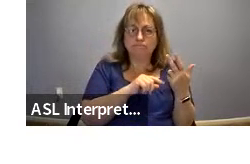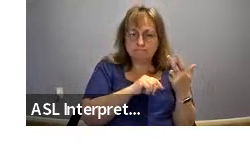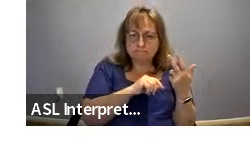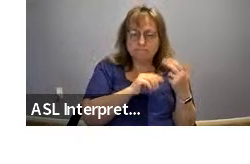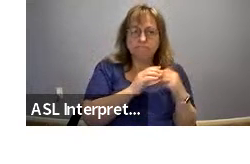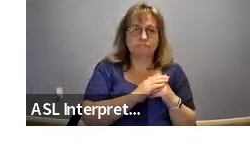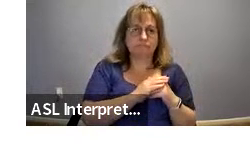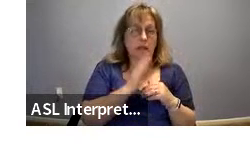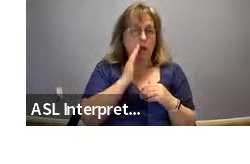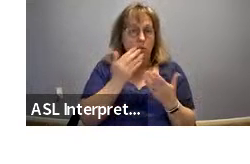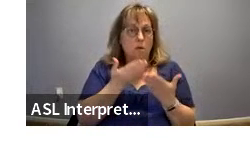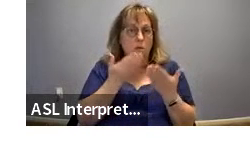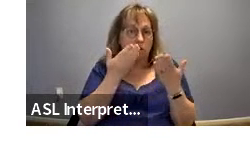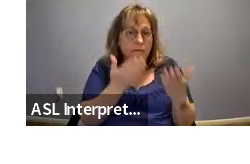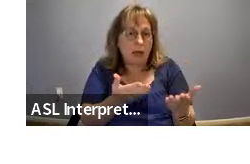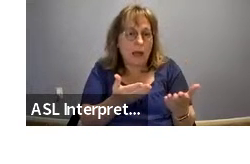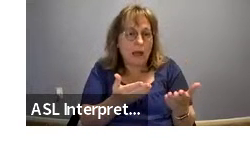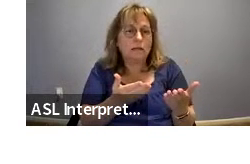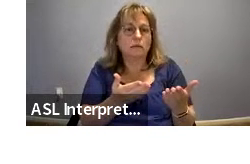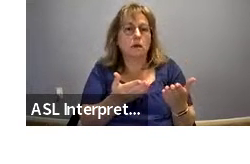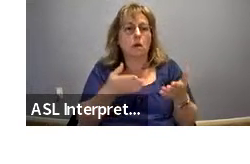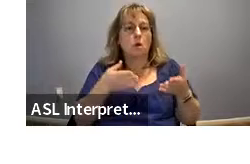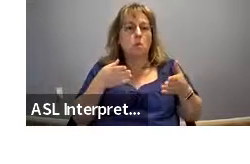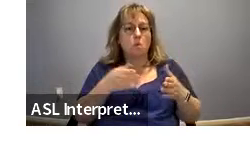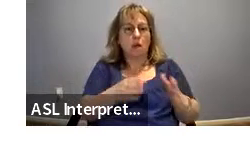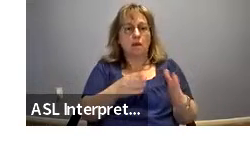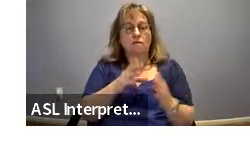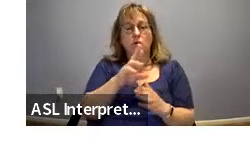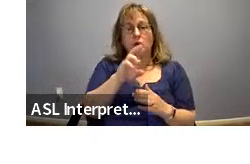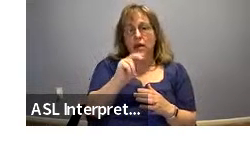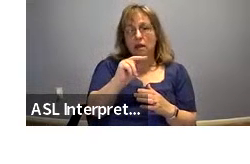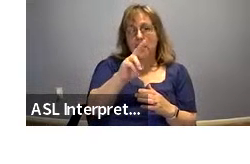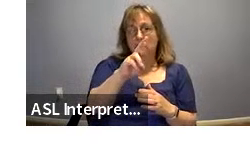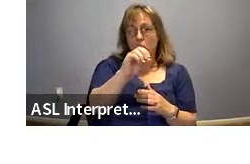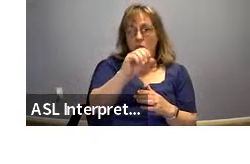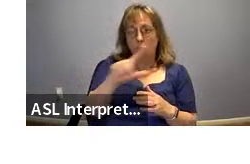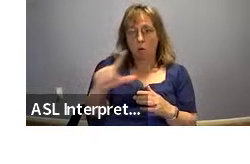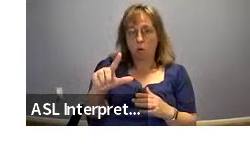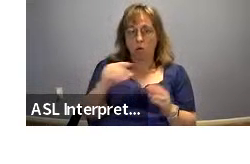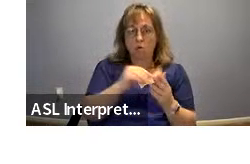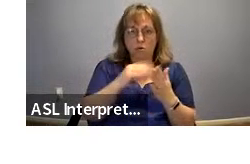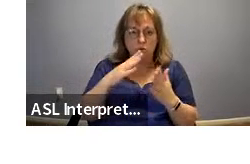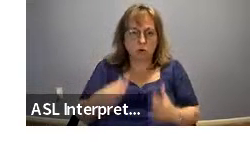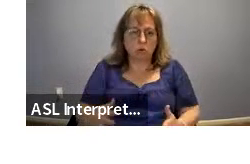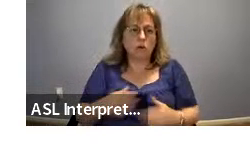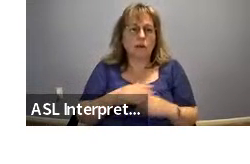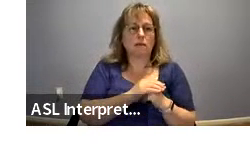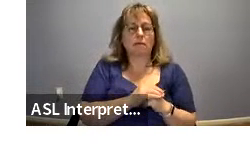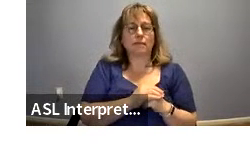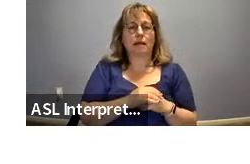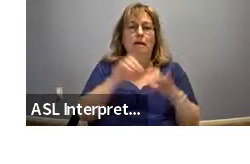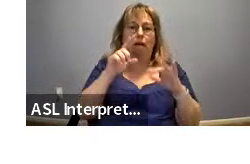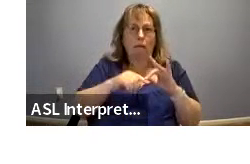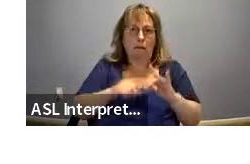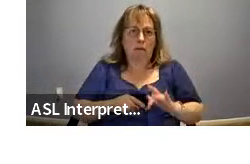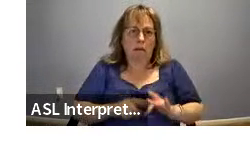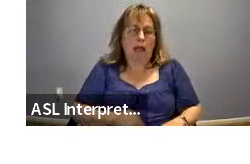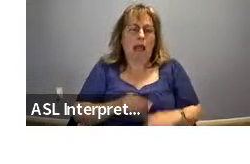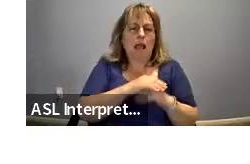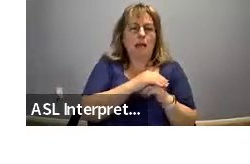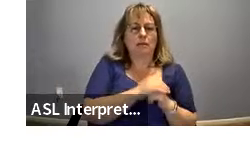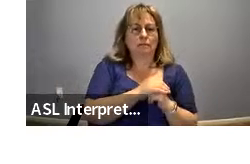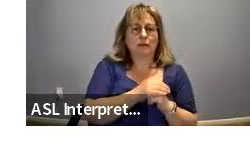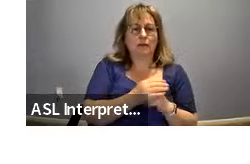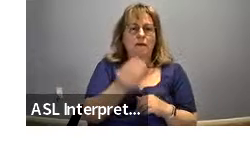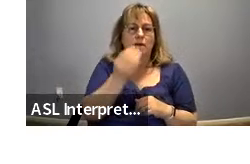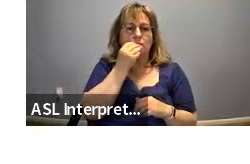It provides a means for enrolling students, tracking attendance, managing food service records, grading and tracking